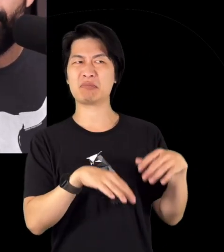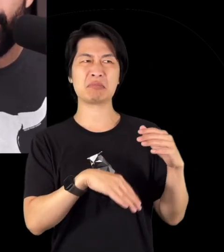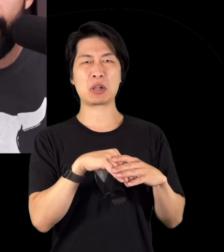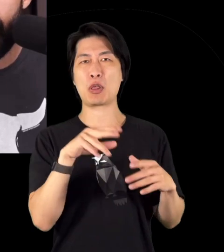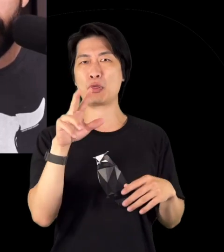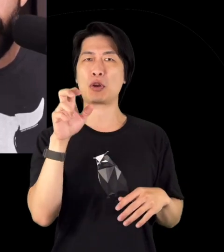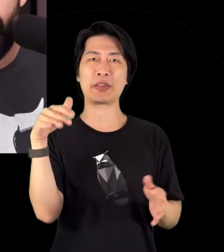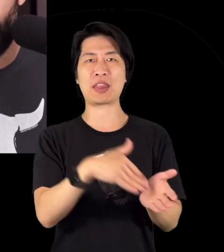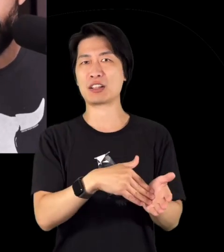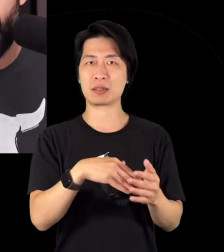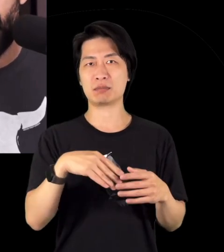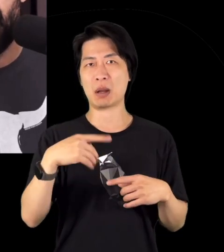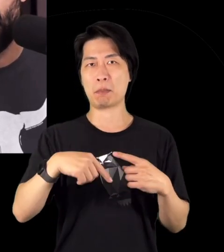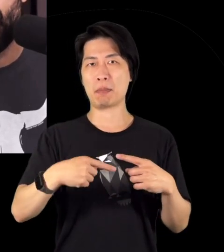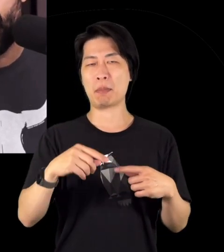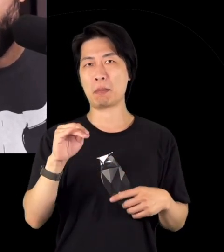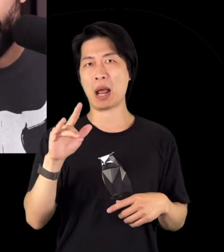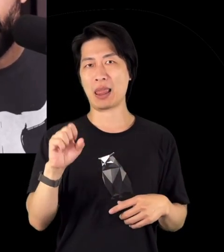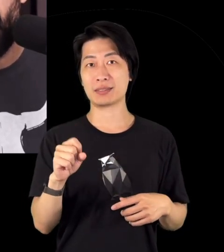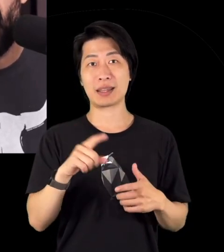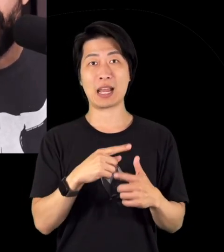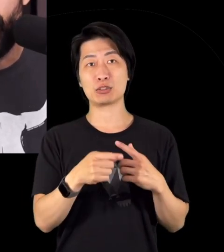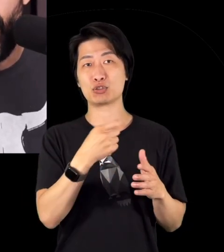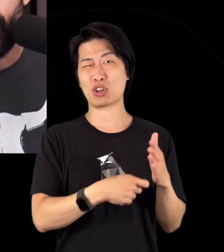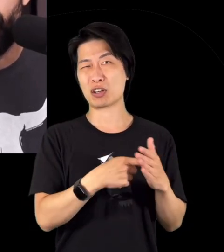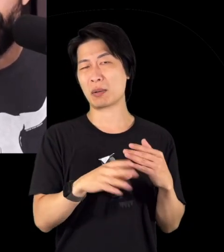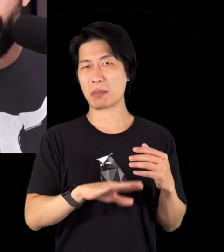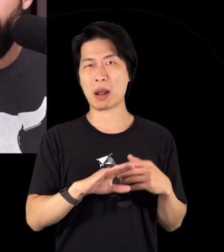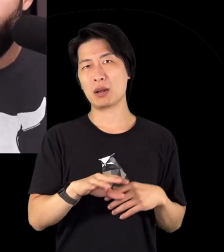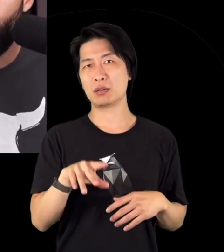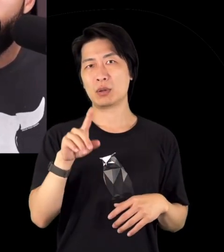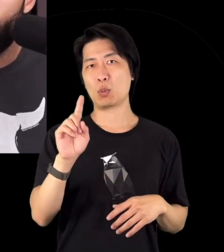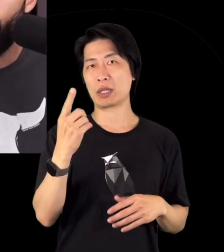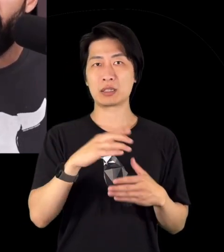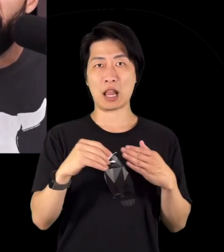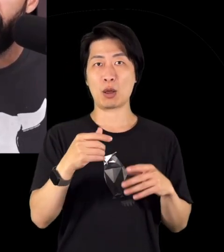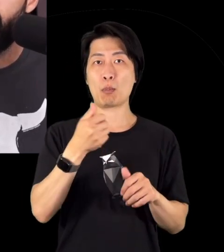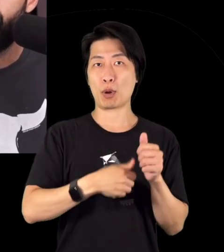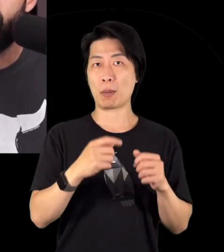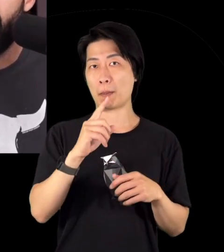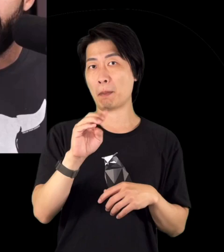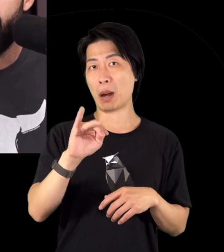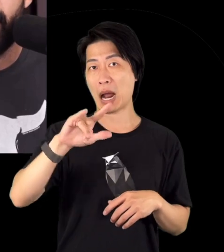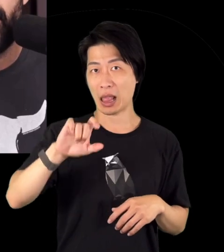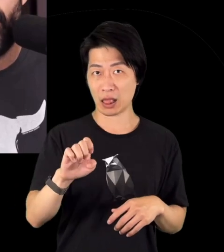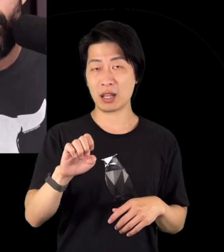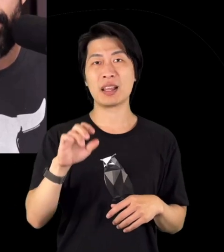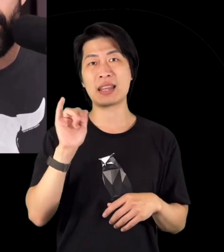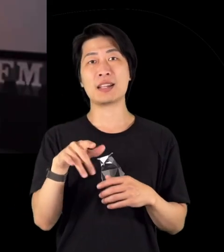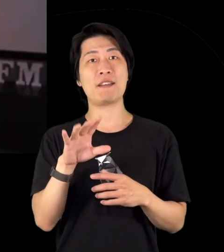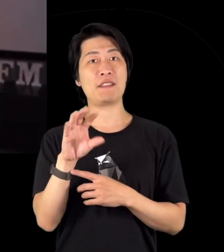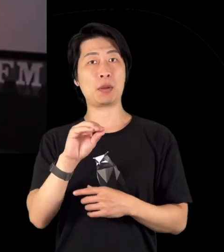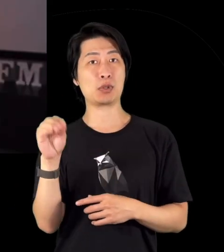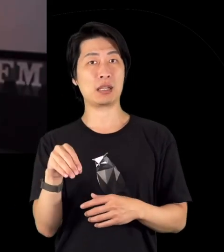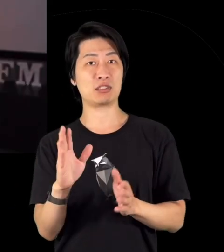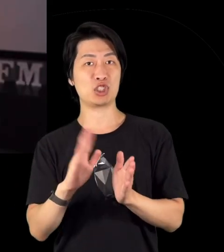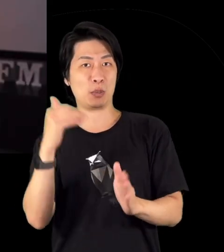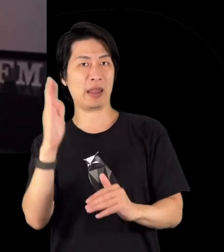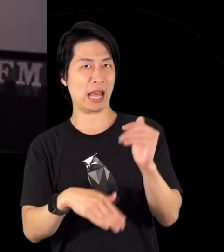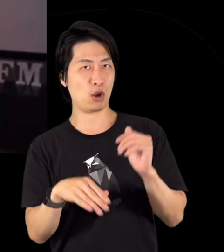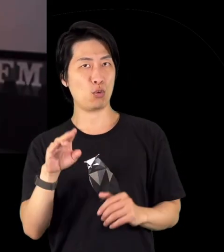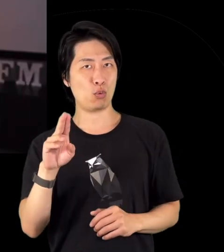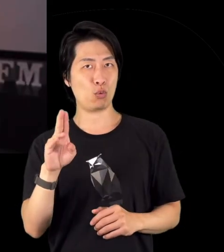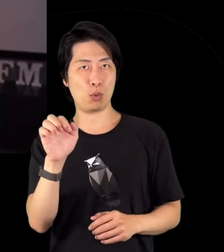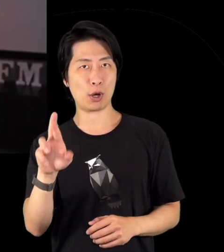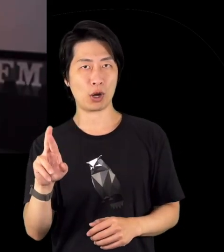about 300,000 miles, and then you're charging about $1 per mile, which is going to be 50% less than an Uber. And the reason why I